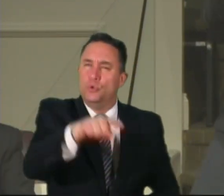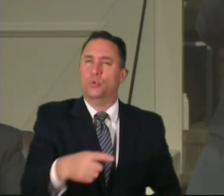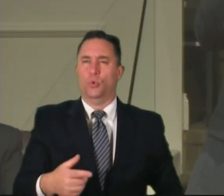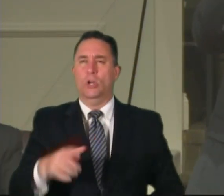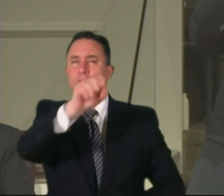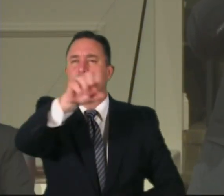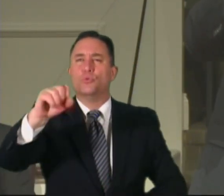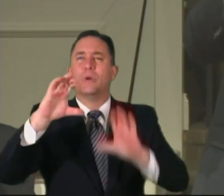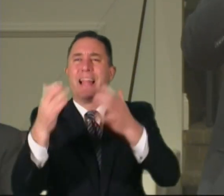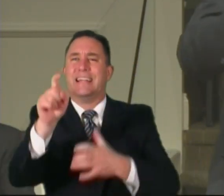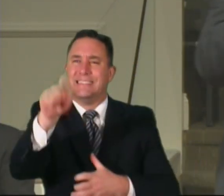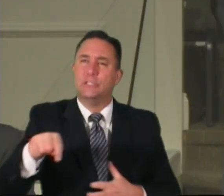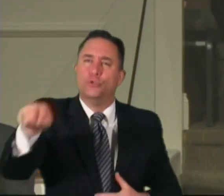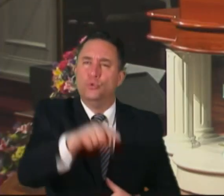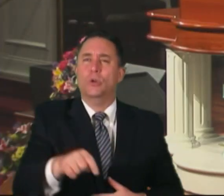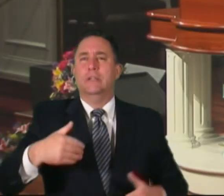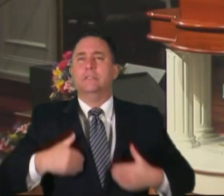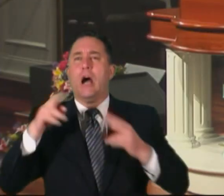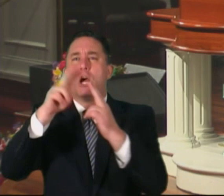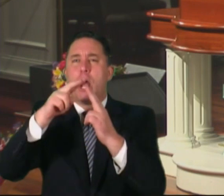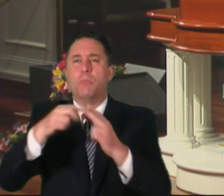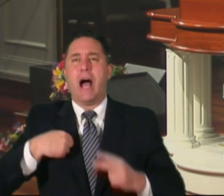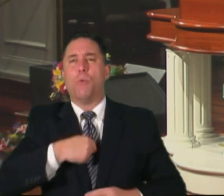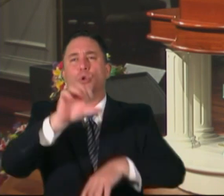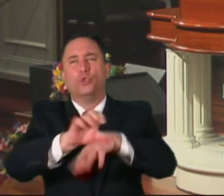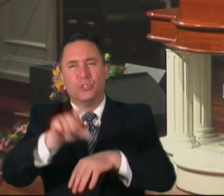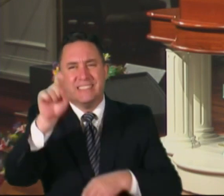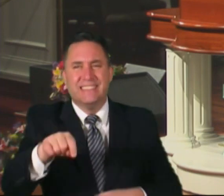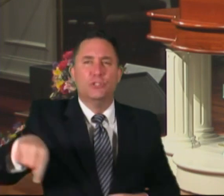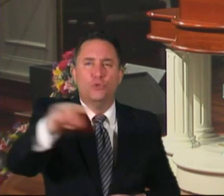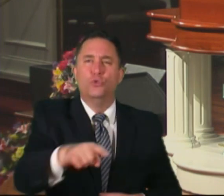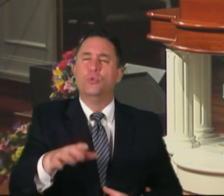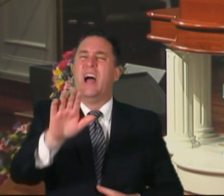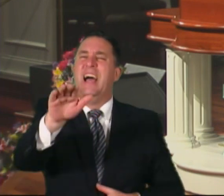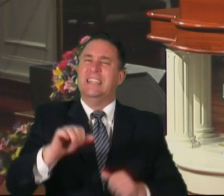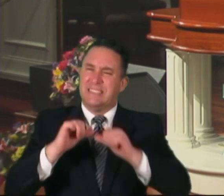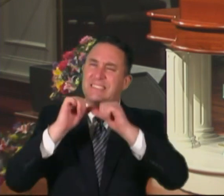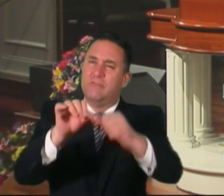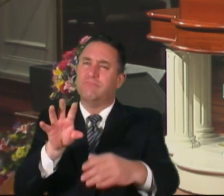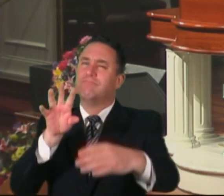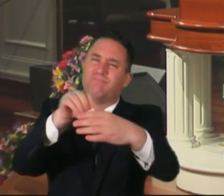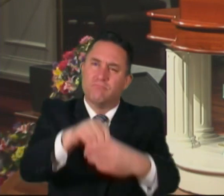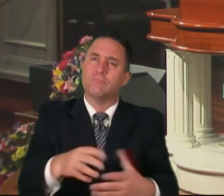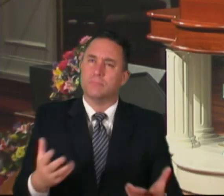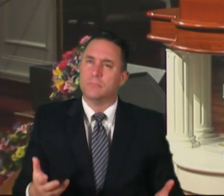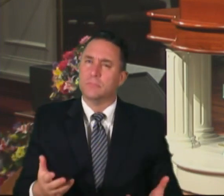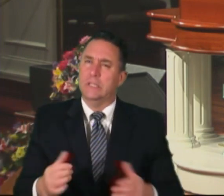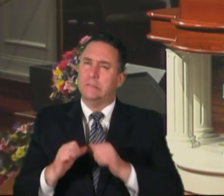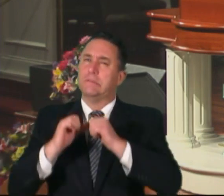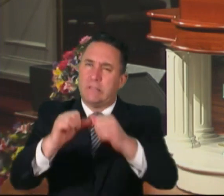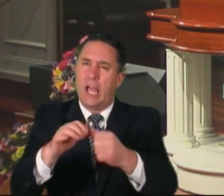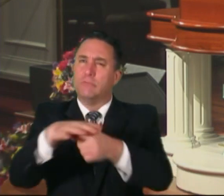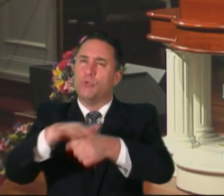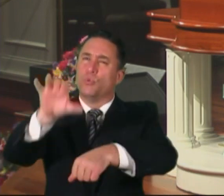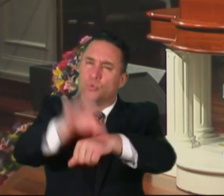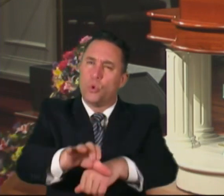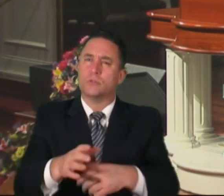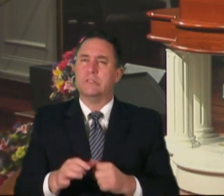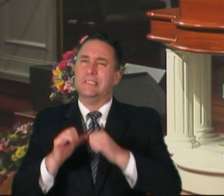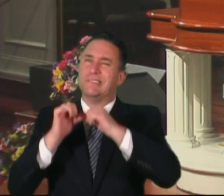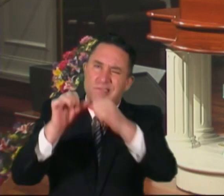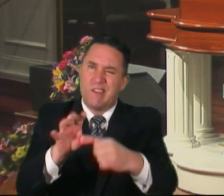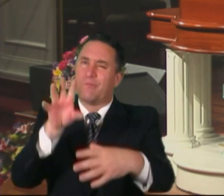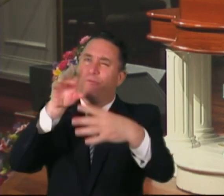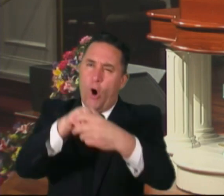Your Sunday school class needs you. The young couples of our church need you. Hey, stay on the boat. Stay in the local church.